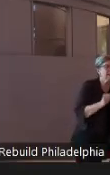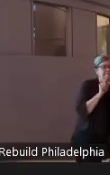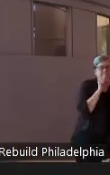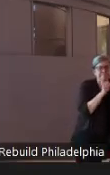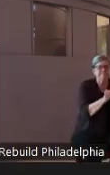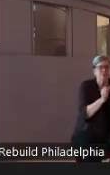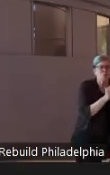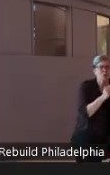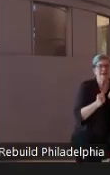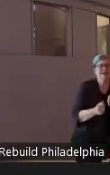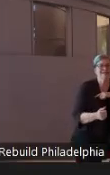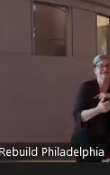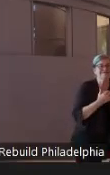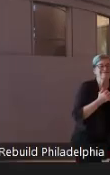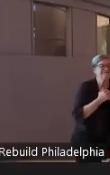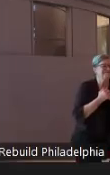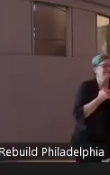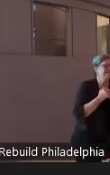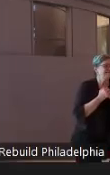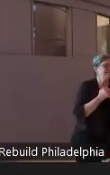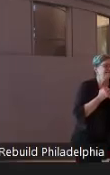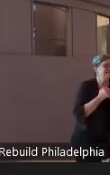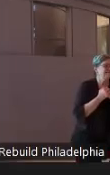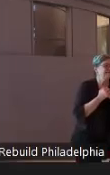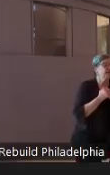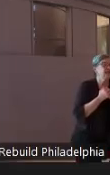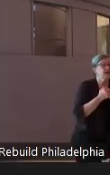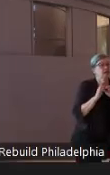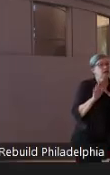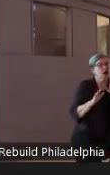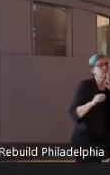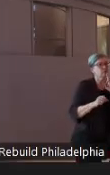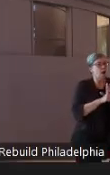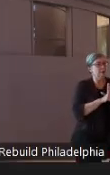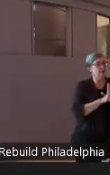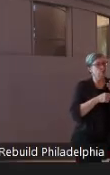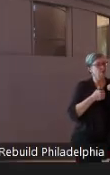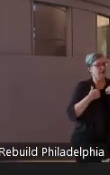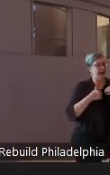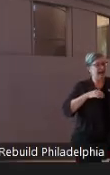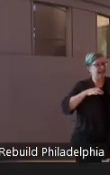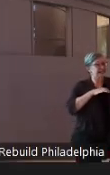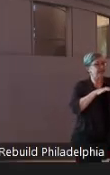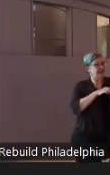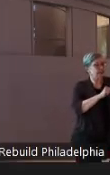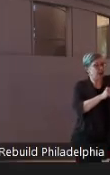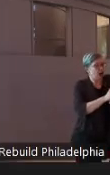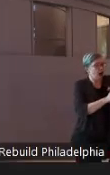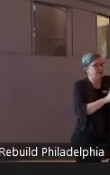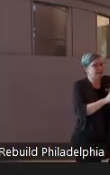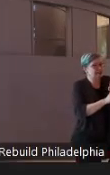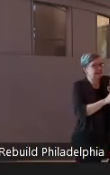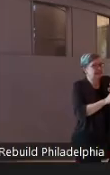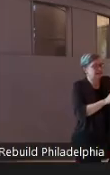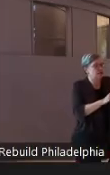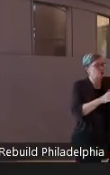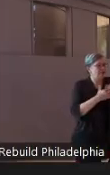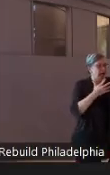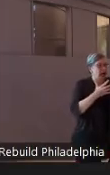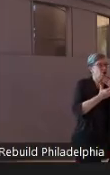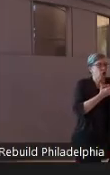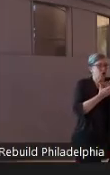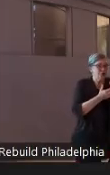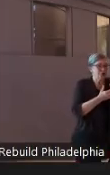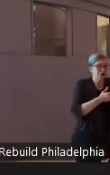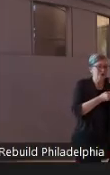We promise we have not, there has been activity behind the scenes. We have a lot of good news to share tonight,